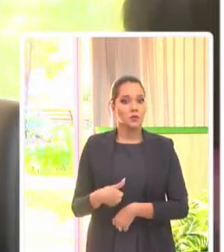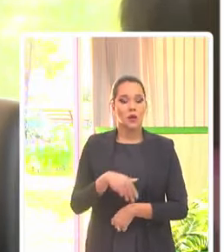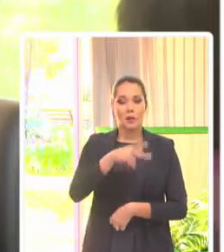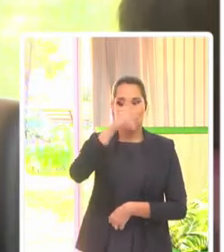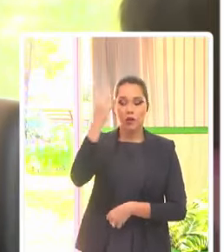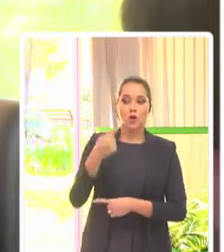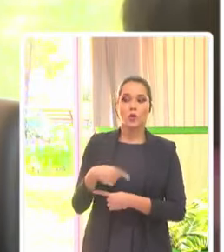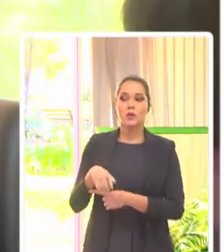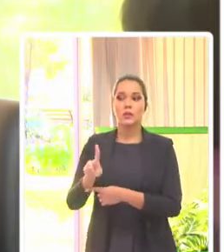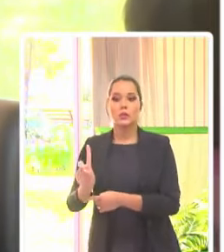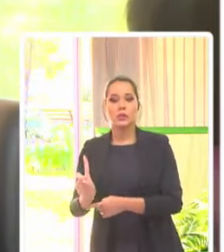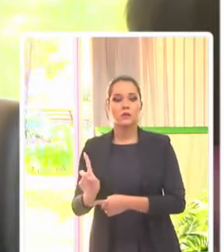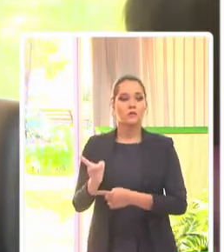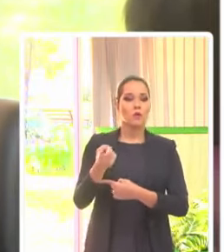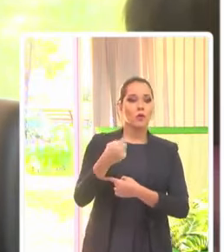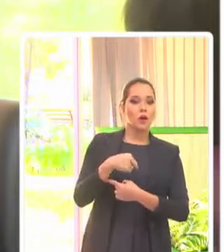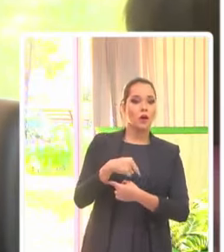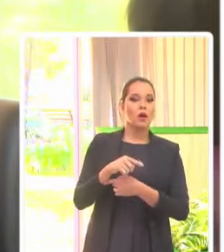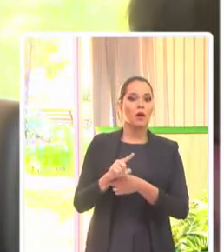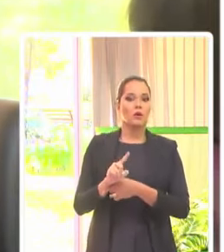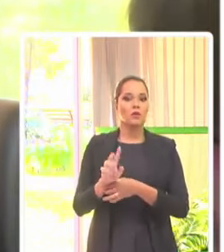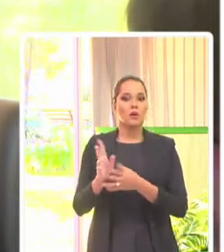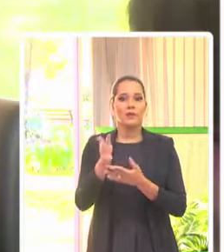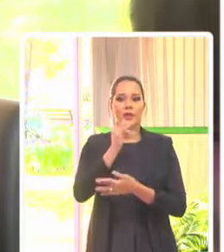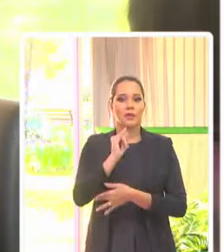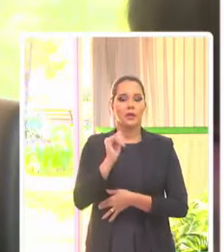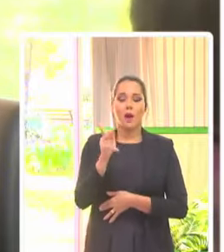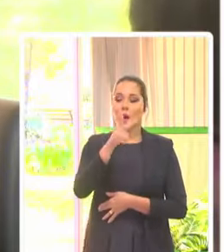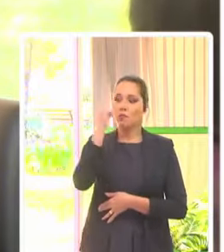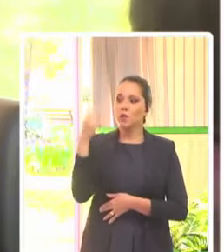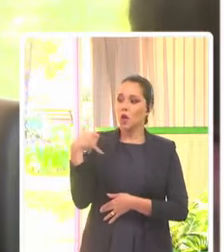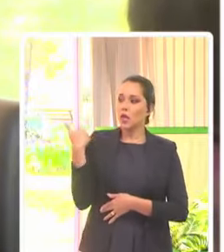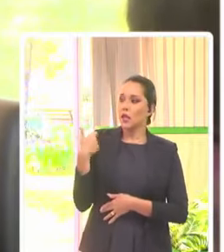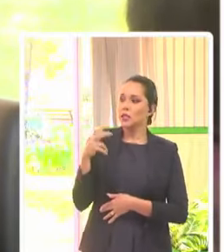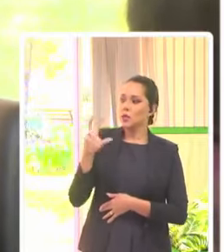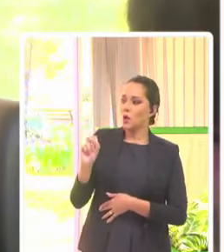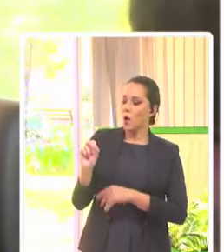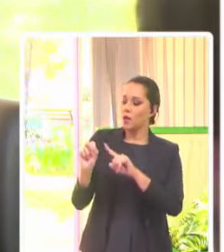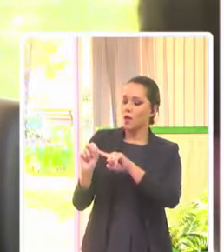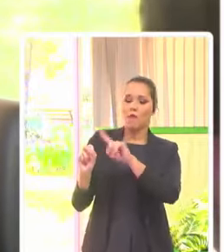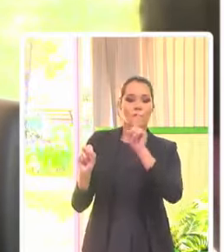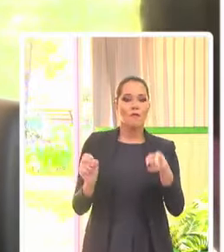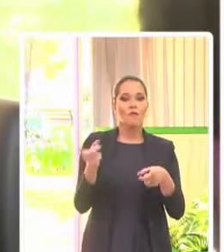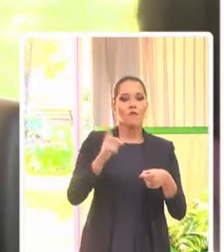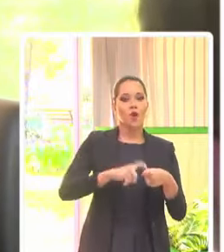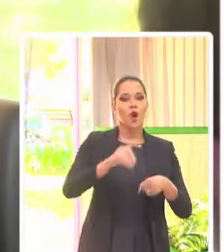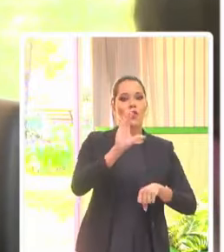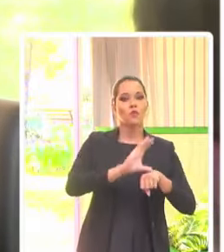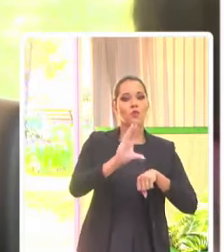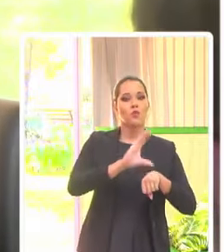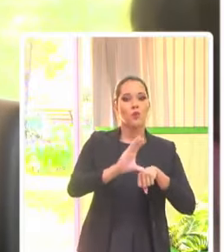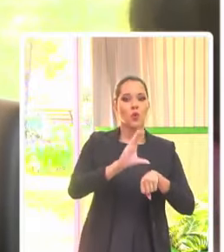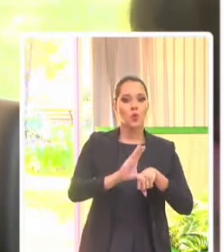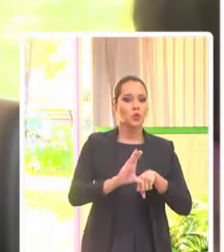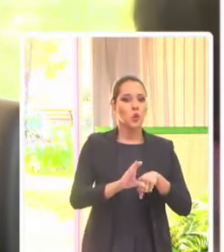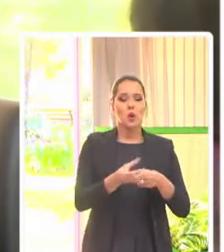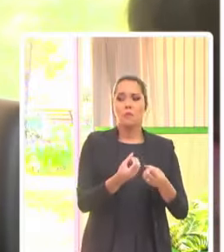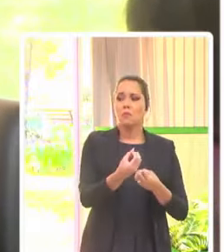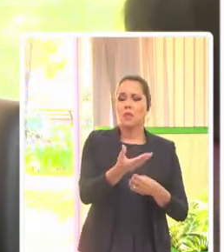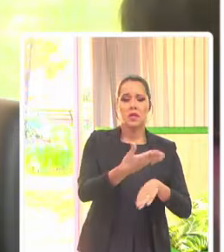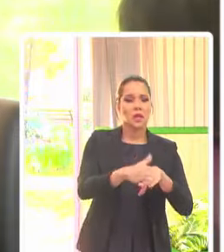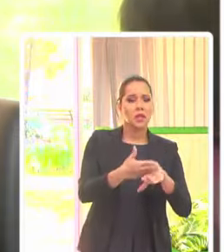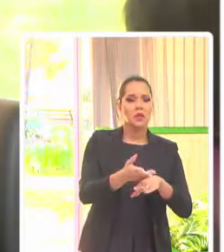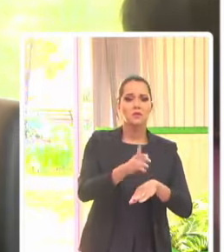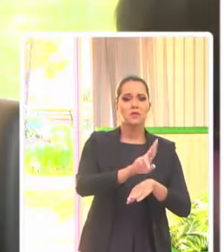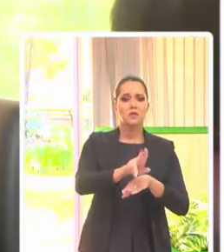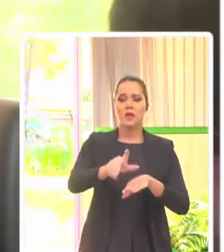50s to short mid-career courses and sort of reskilling them in a different area, because they're finding the needs are always